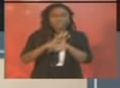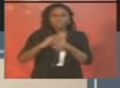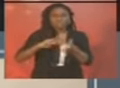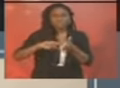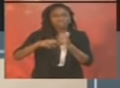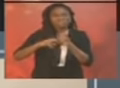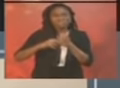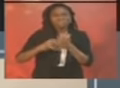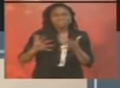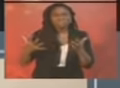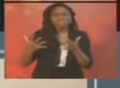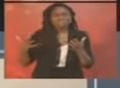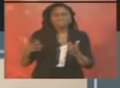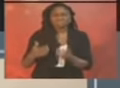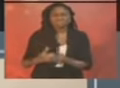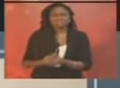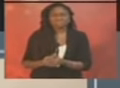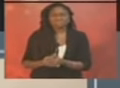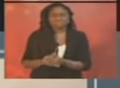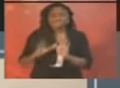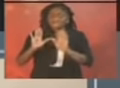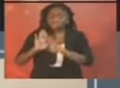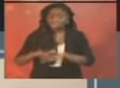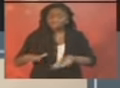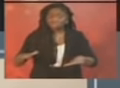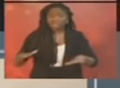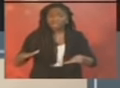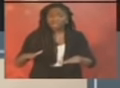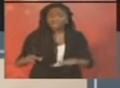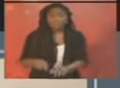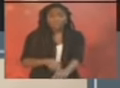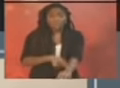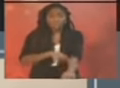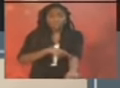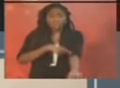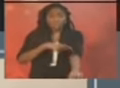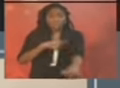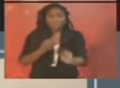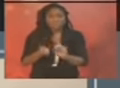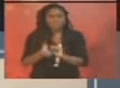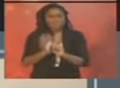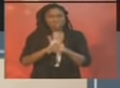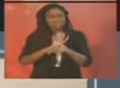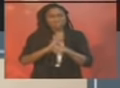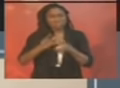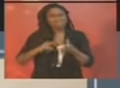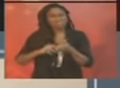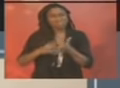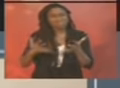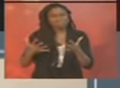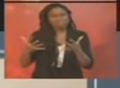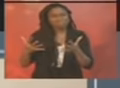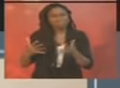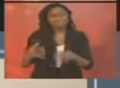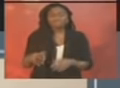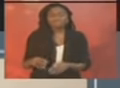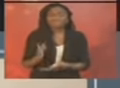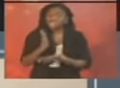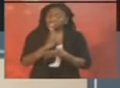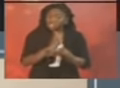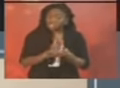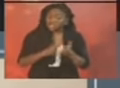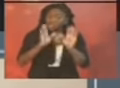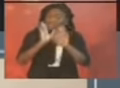but what they found is that in children, long COVID has been underestimated. So lots of children who have had COVID and